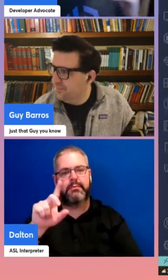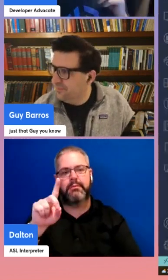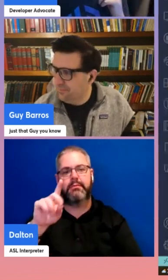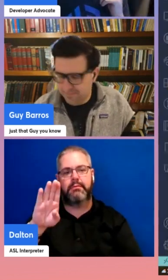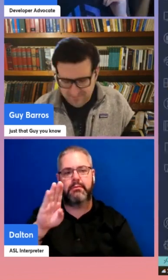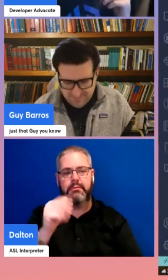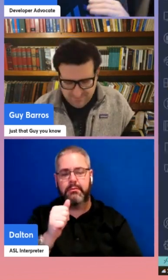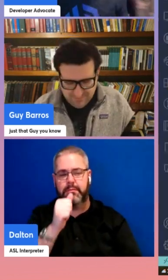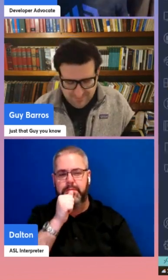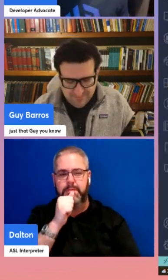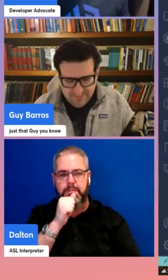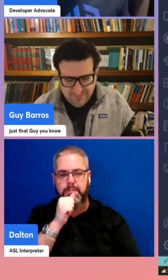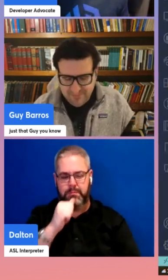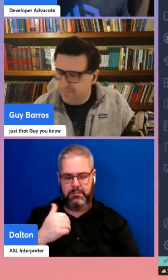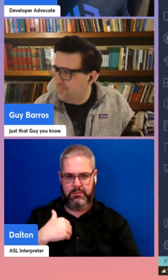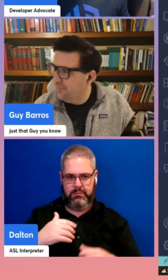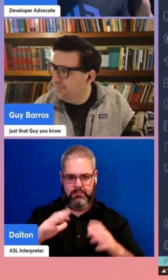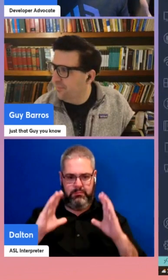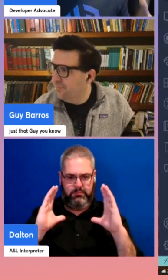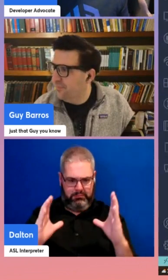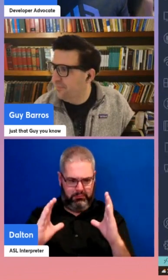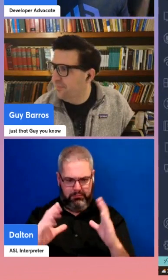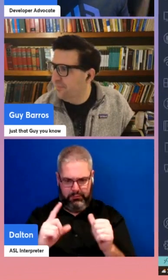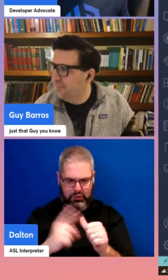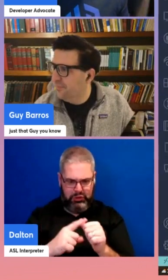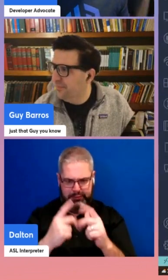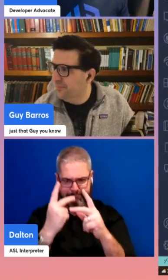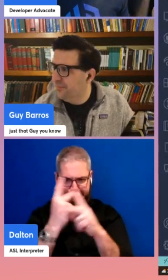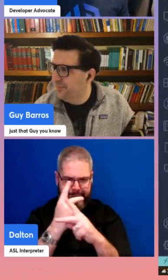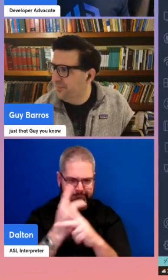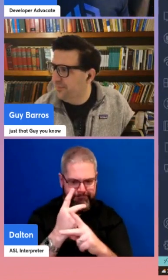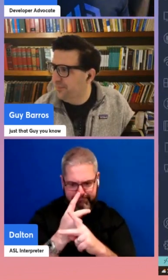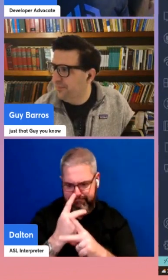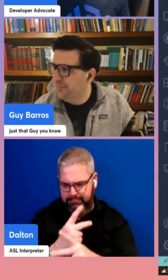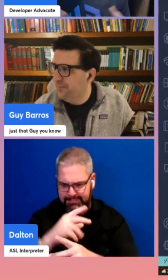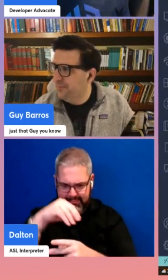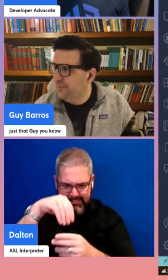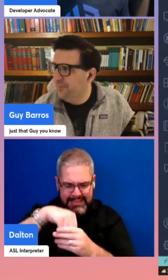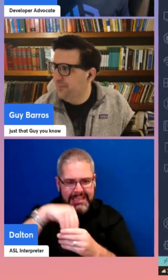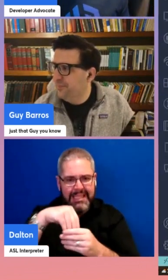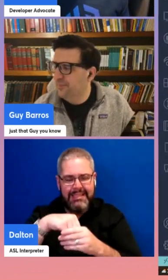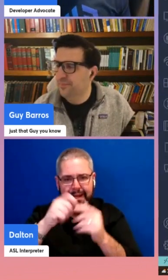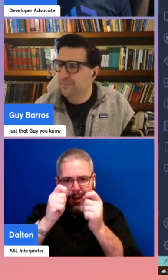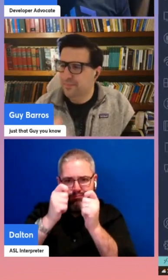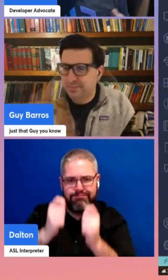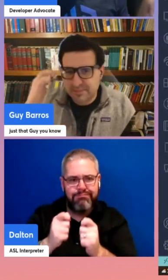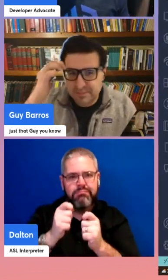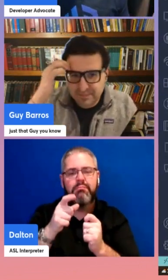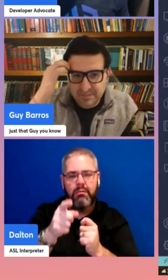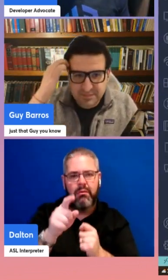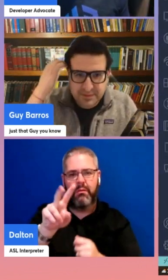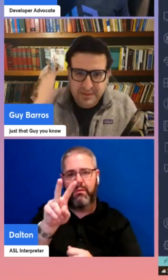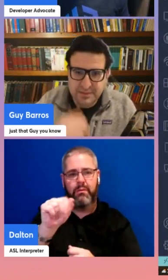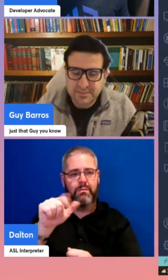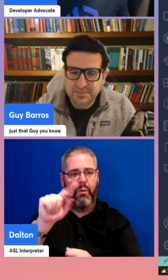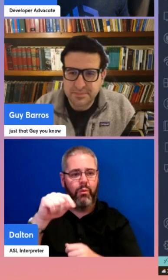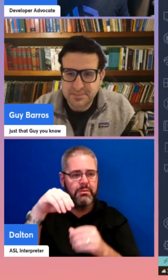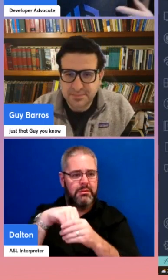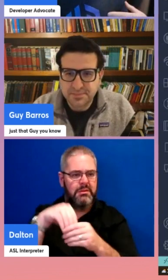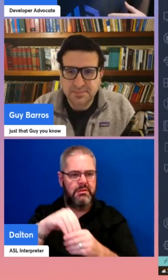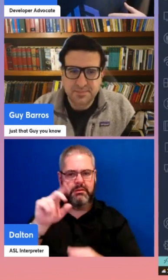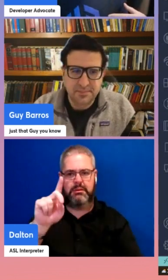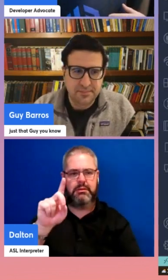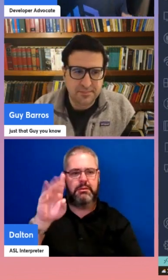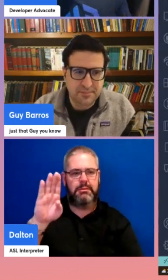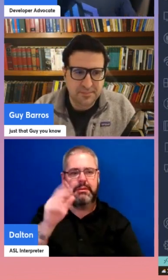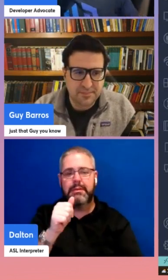first part of configuring any of these bits and pieces inside of a vault is we need a database secrets mount, and the